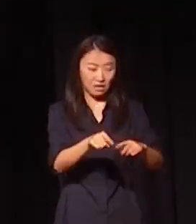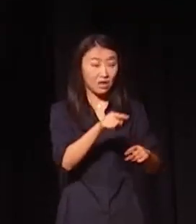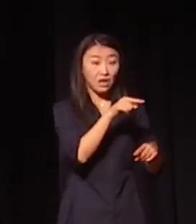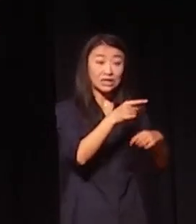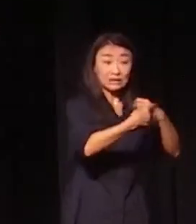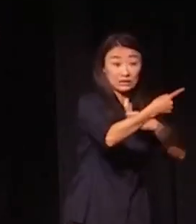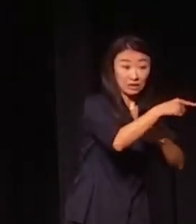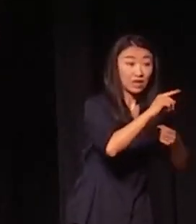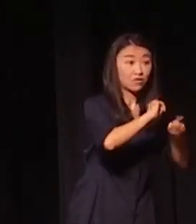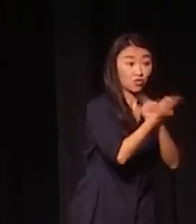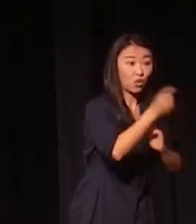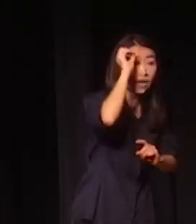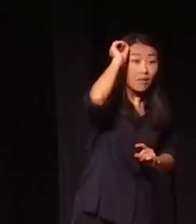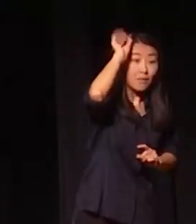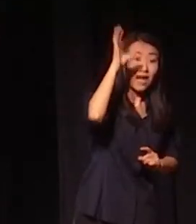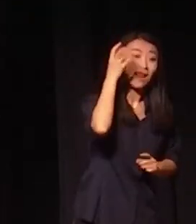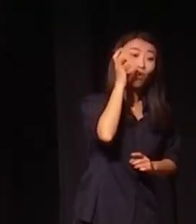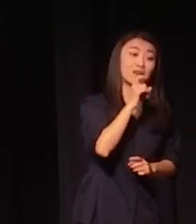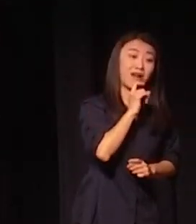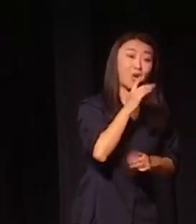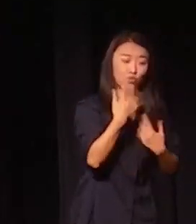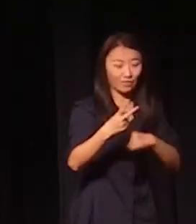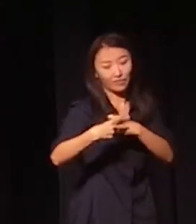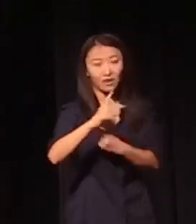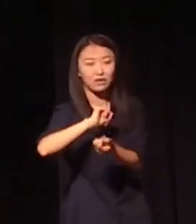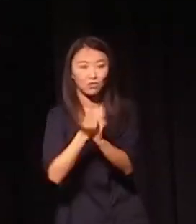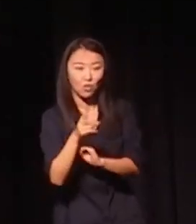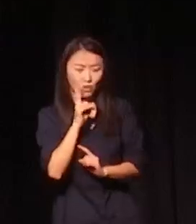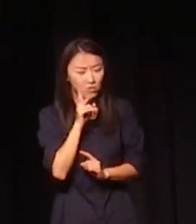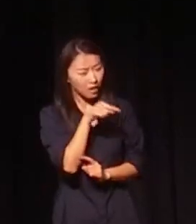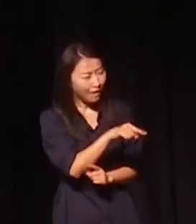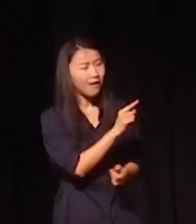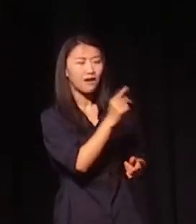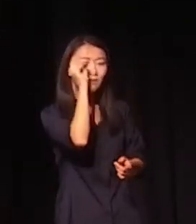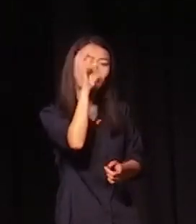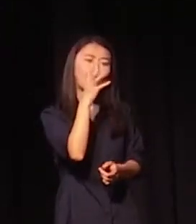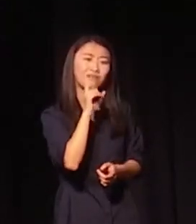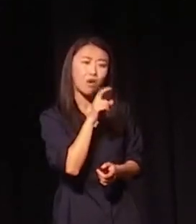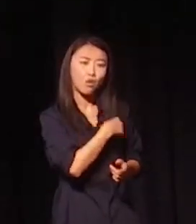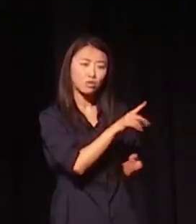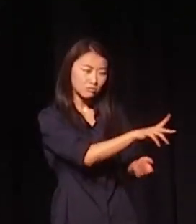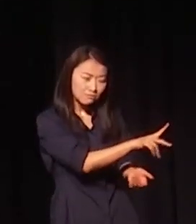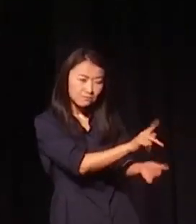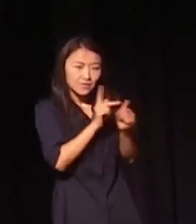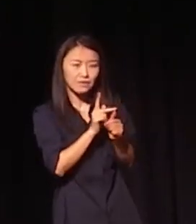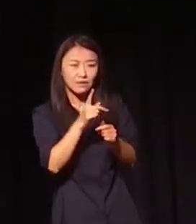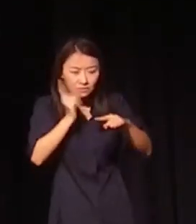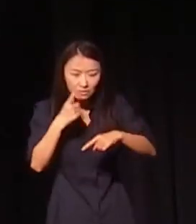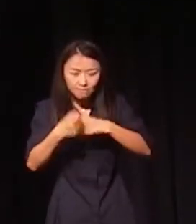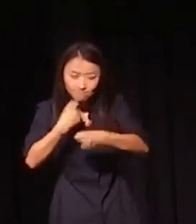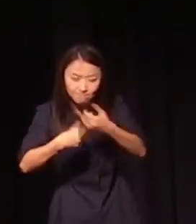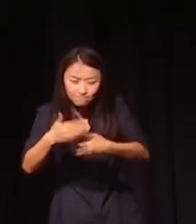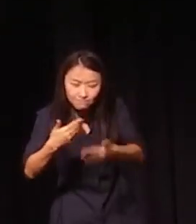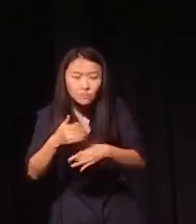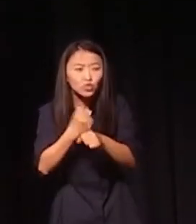these theories? How are they applying them in their practice? How are students applying them in their learning? So I would